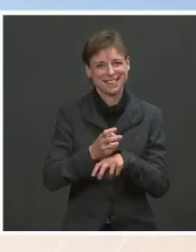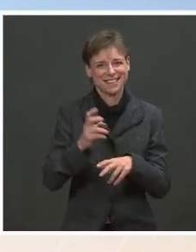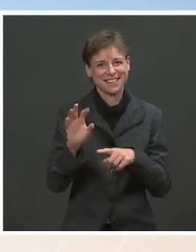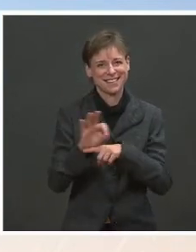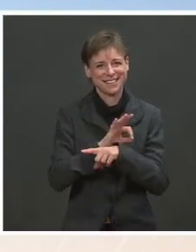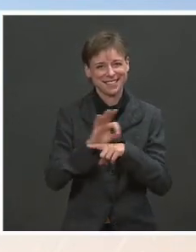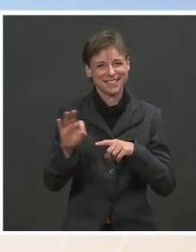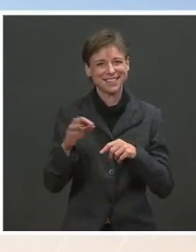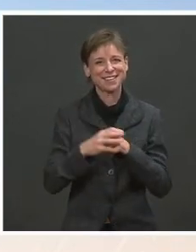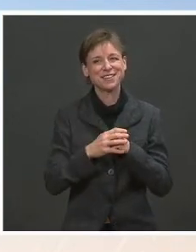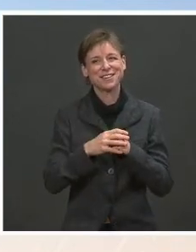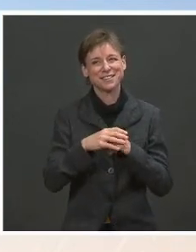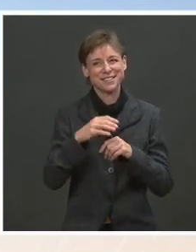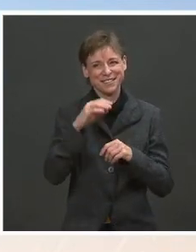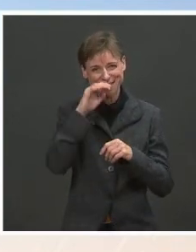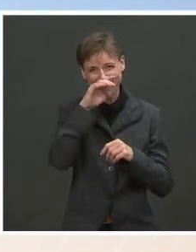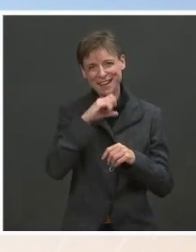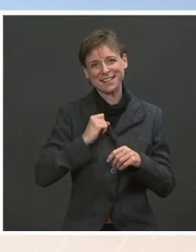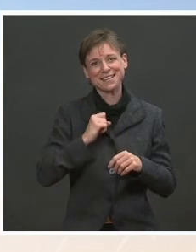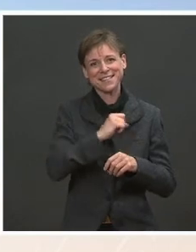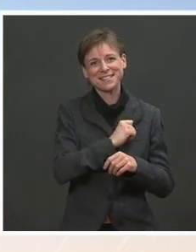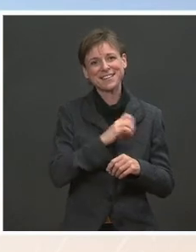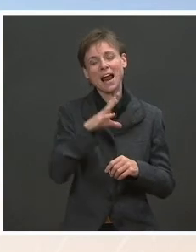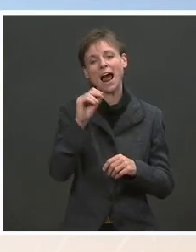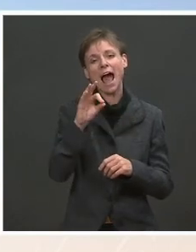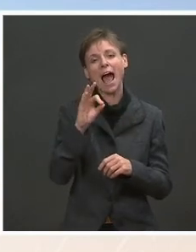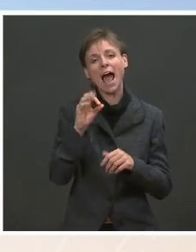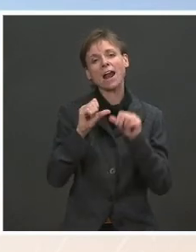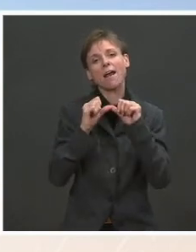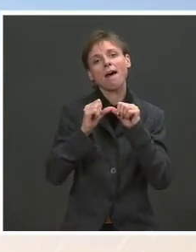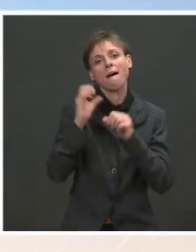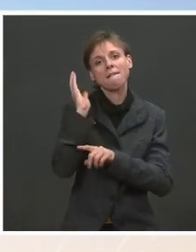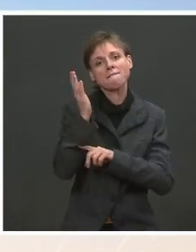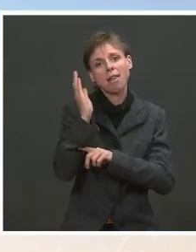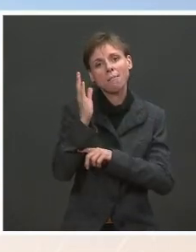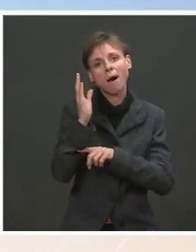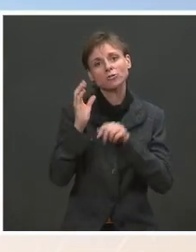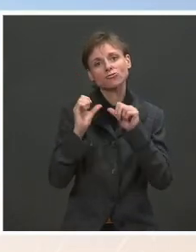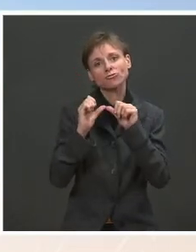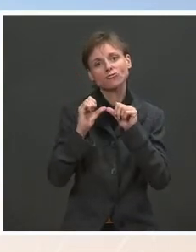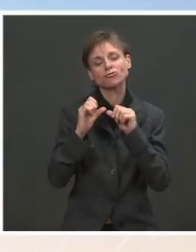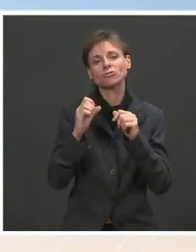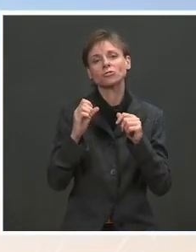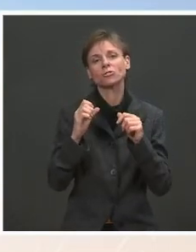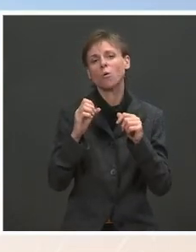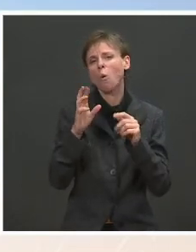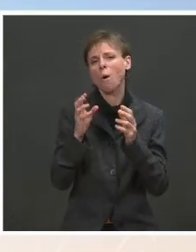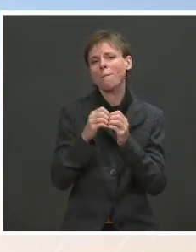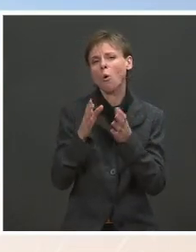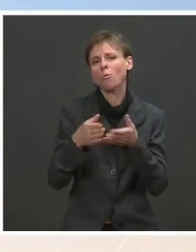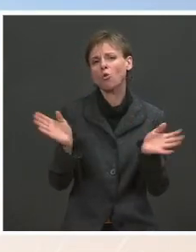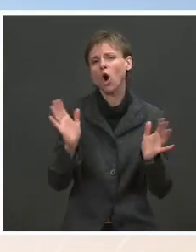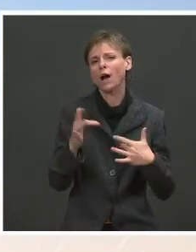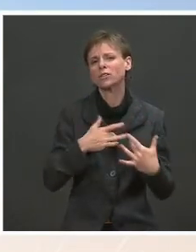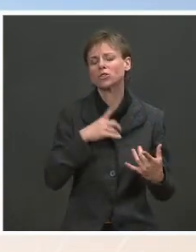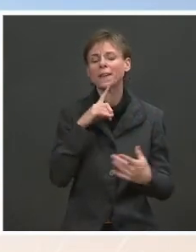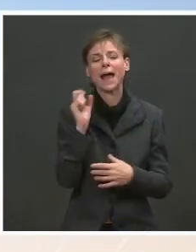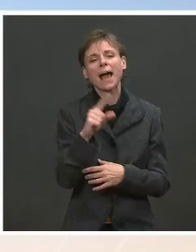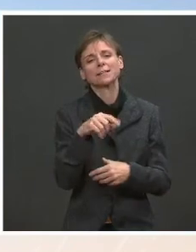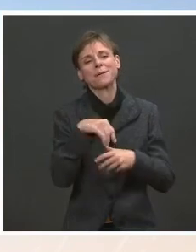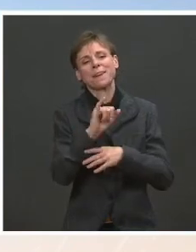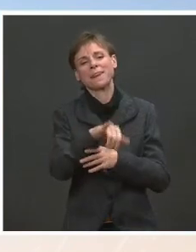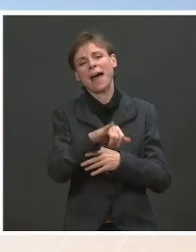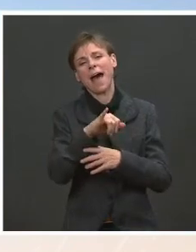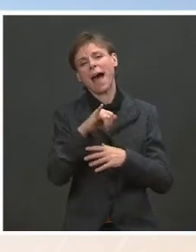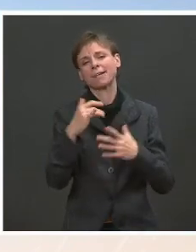Senate and the filibuster, or is it a broader concern? He was asked in that frame, and asked in the frame of how